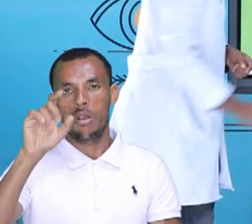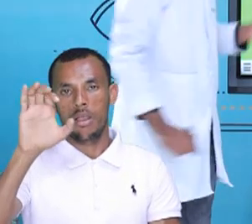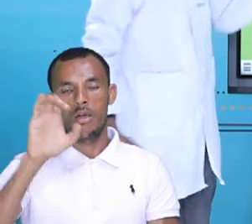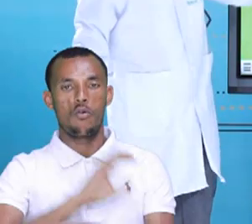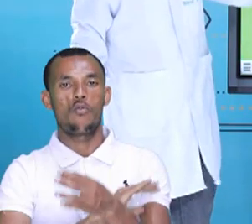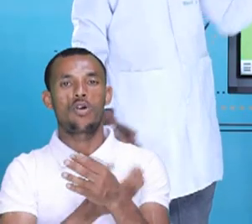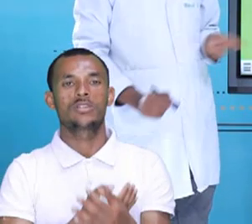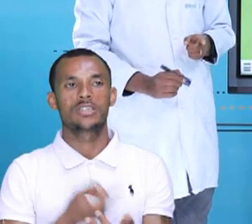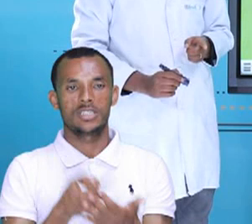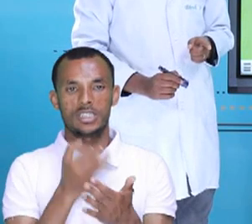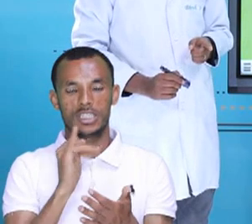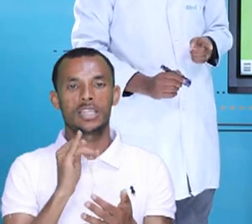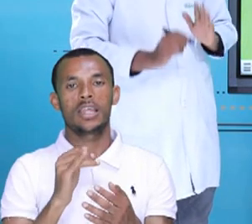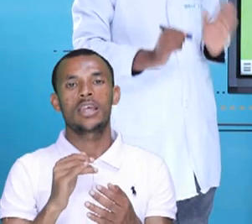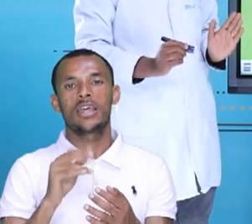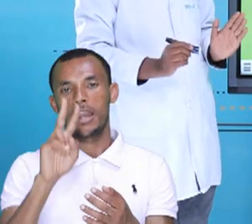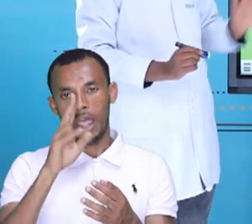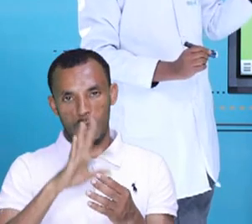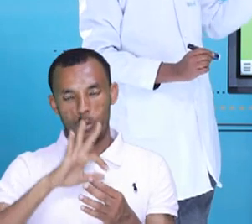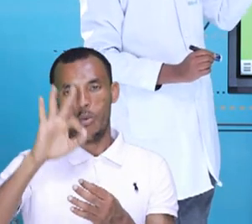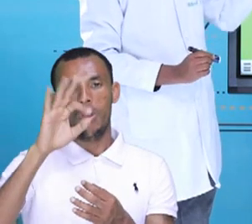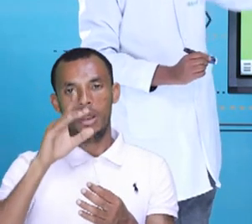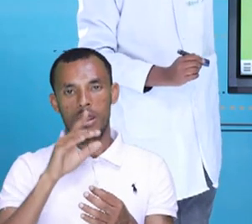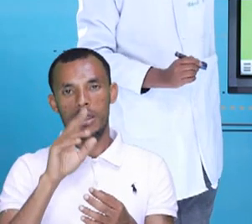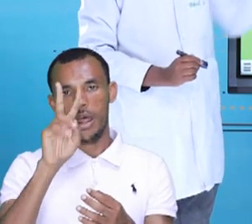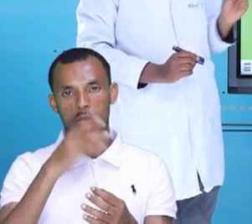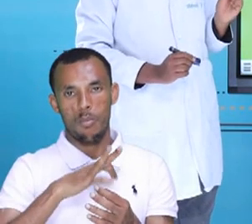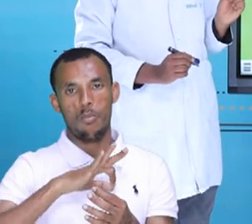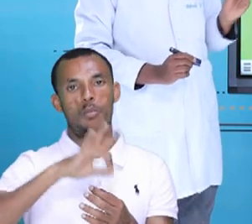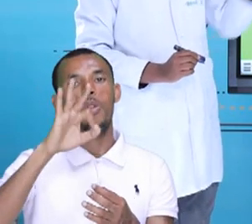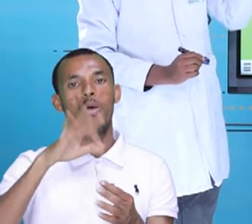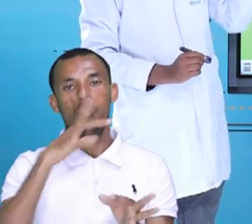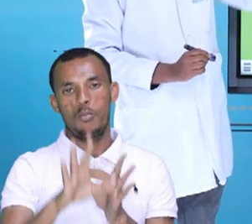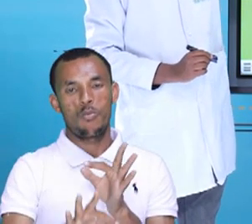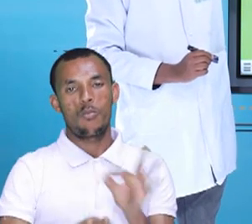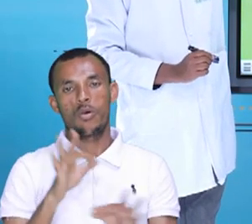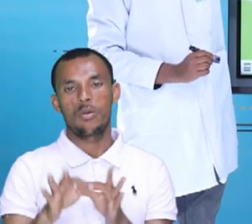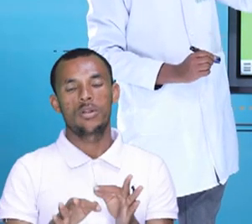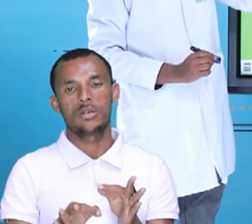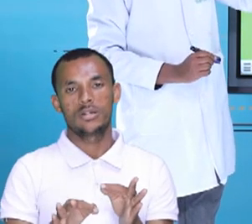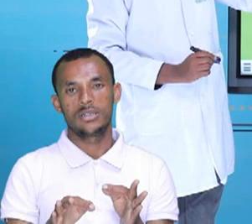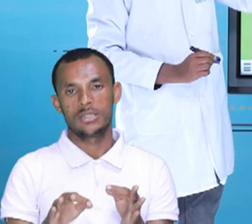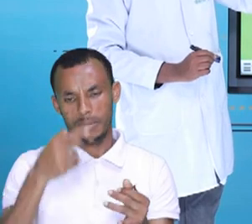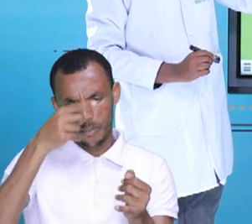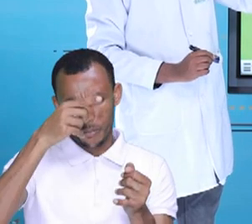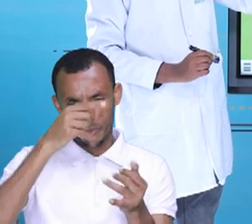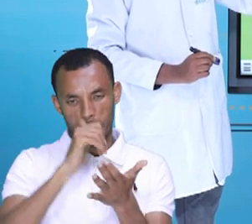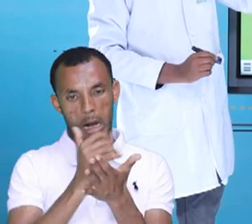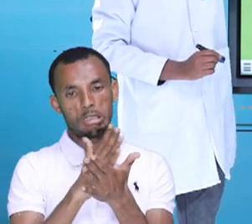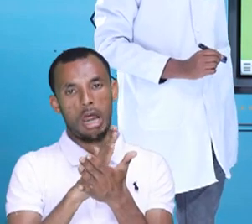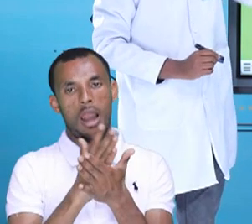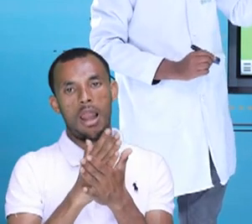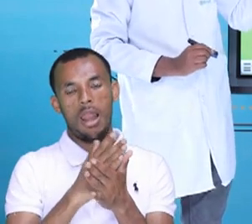forces. This one is dipole forces. Simply, force of attraction between two polar molecules. The partially negative end of the